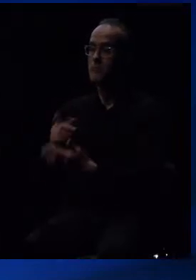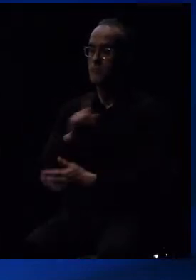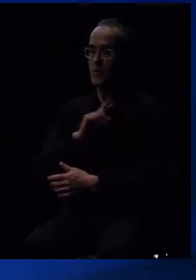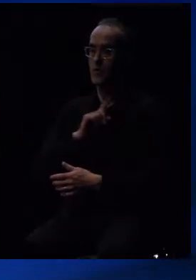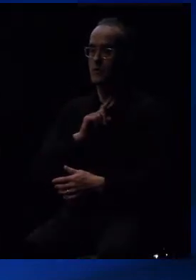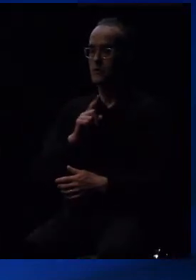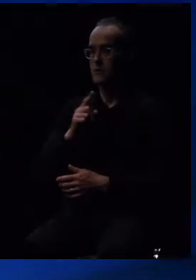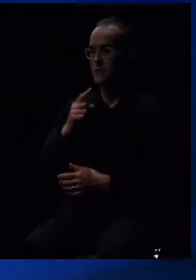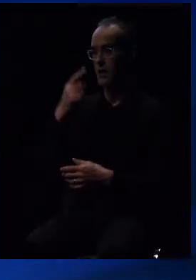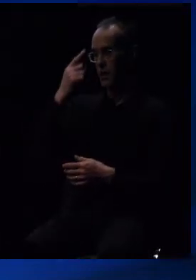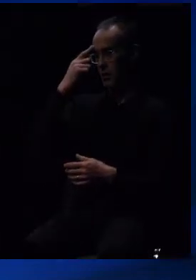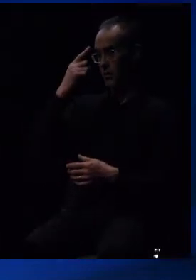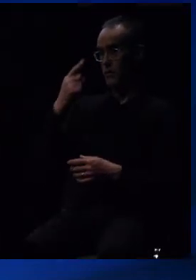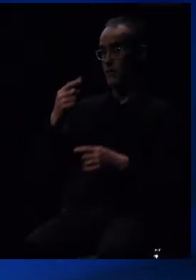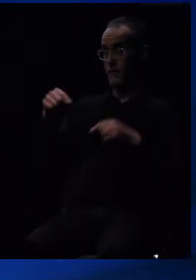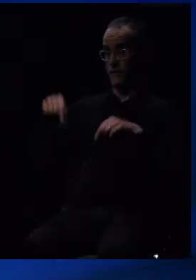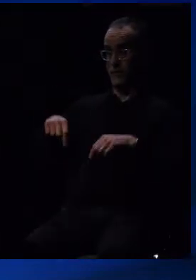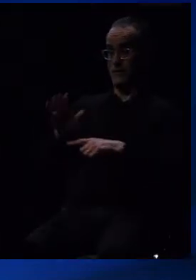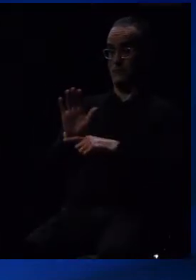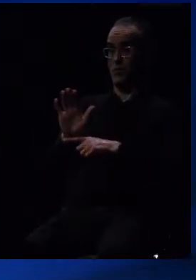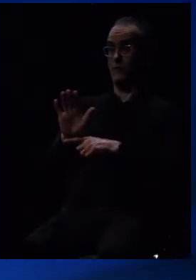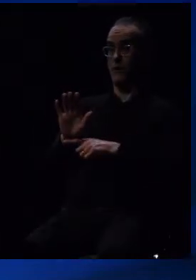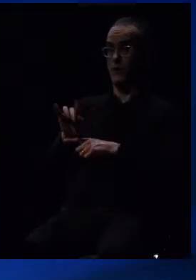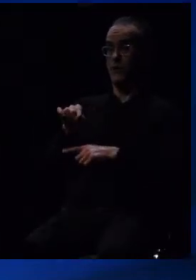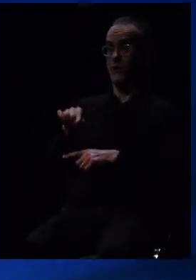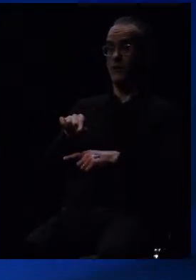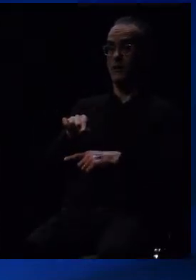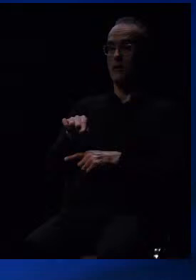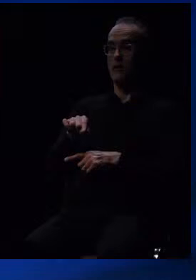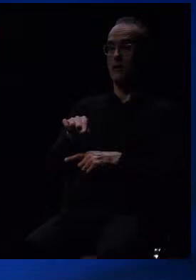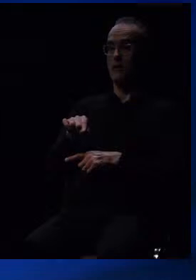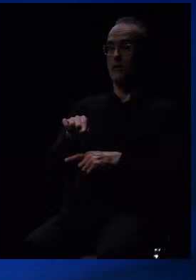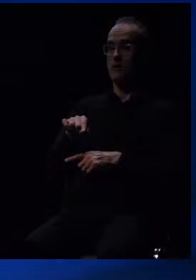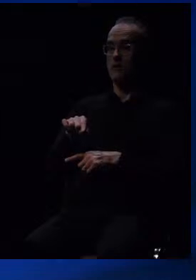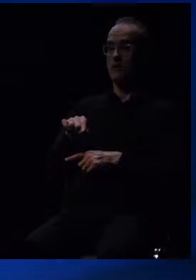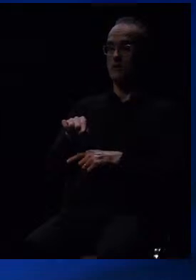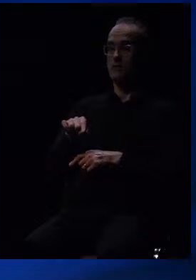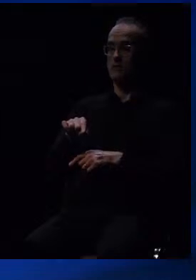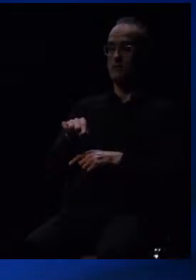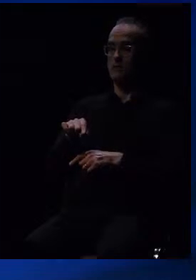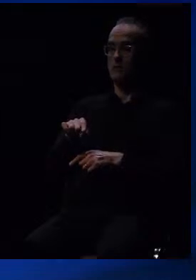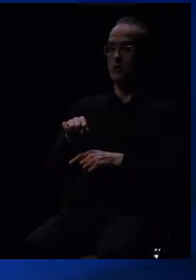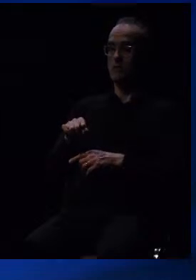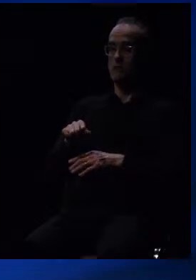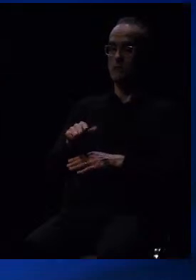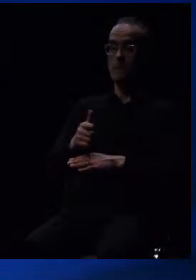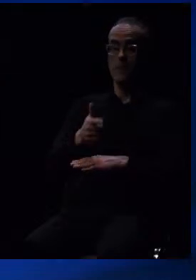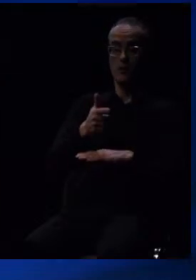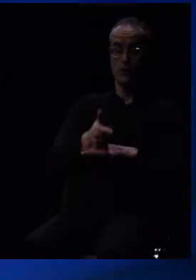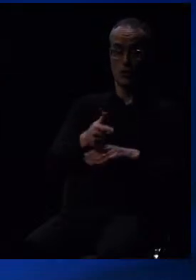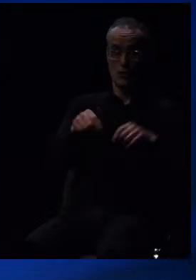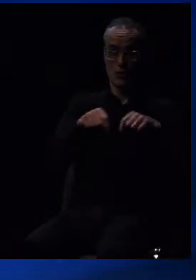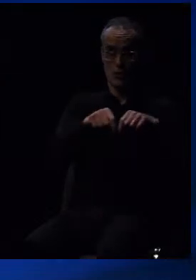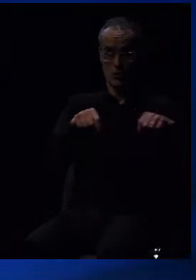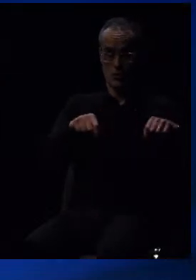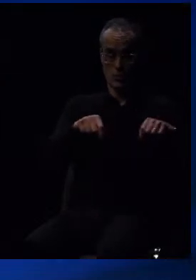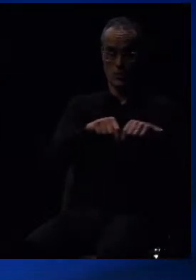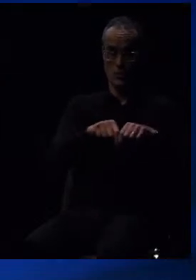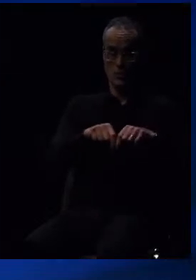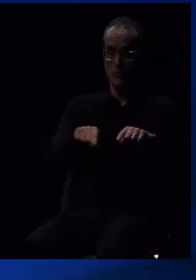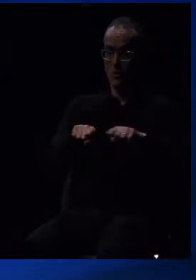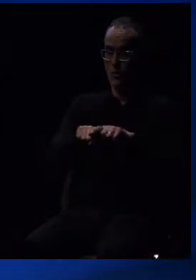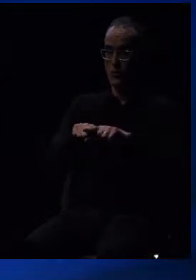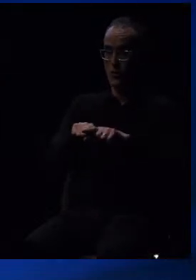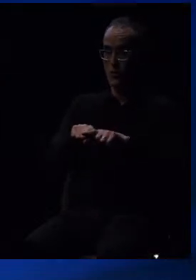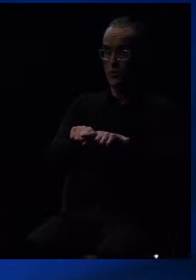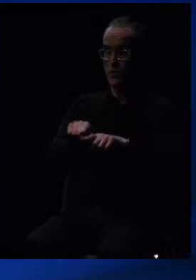for this movie that is shot between the studio and the mine, and